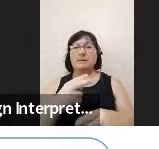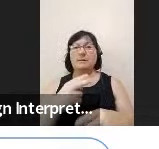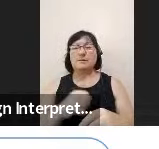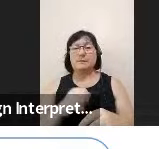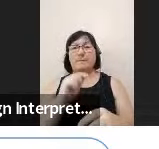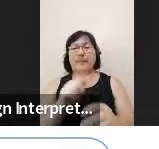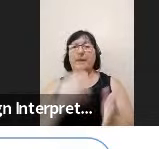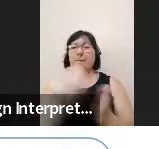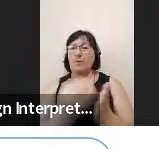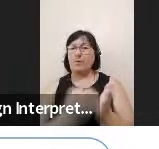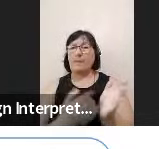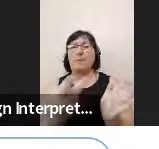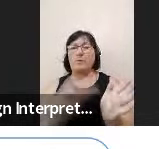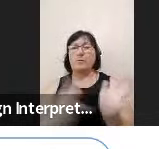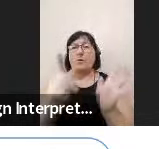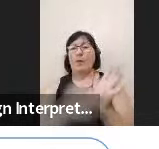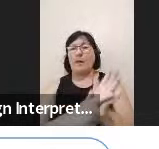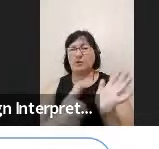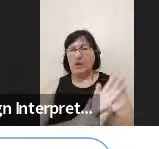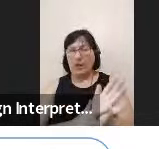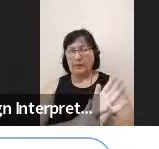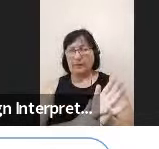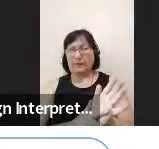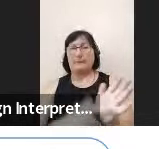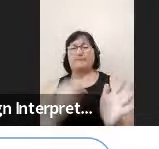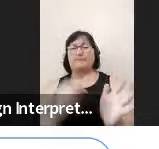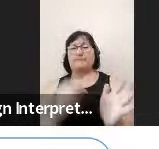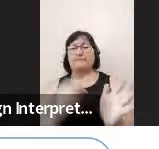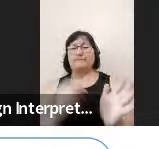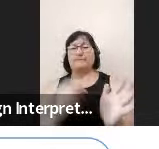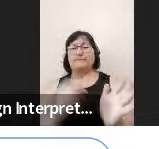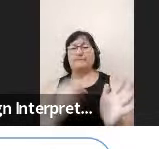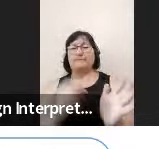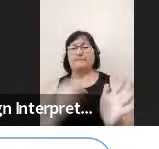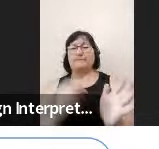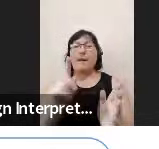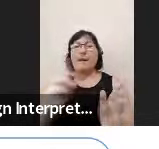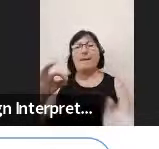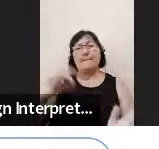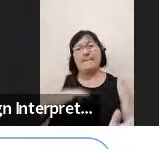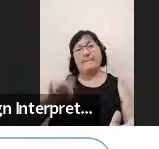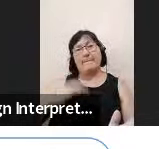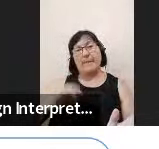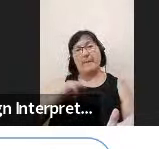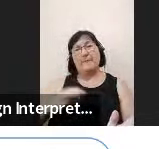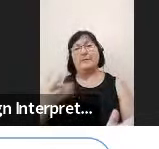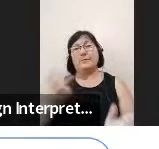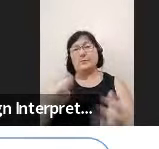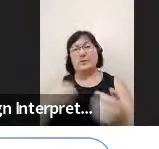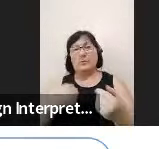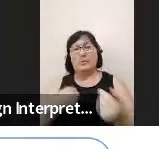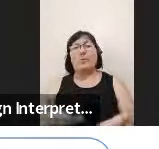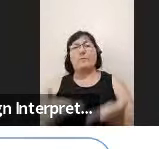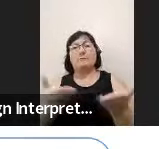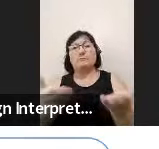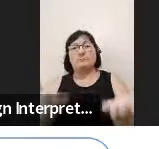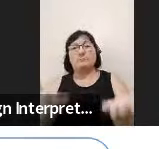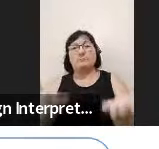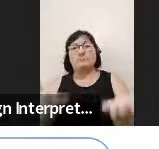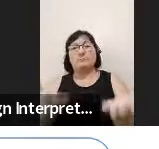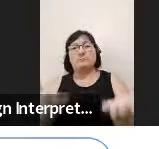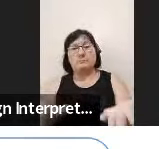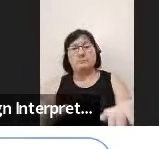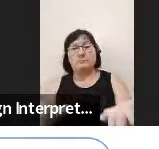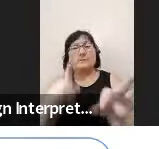We've legislated the criteria and the benefits that are offered to those that qualifies or that meets the requirements of